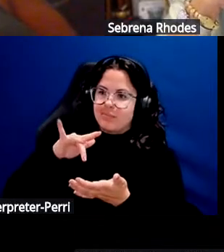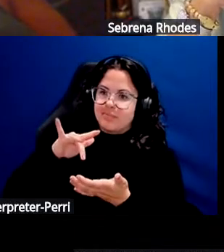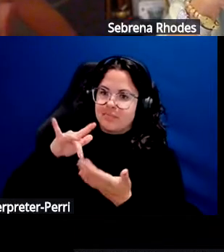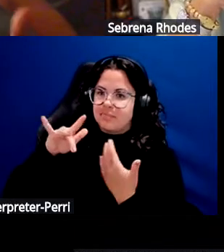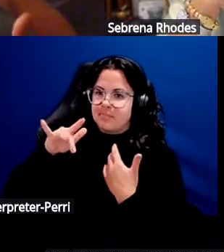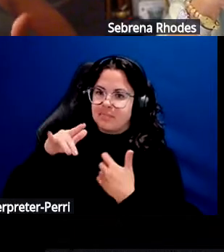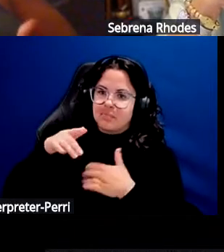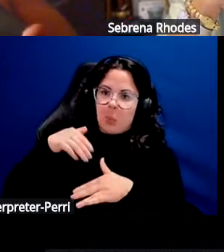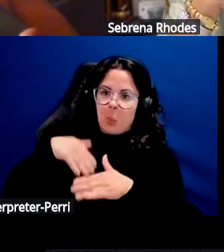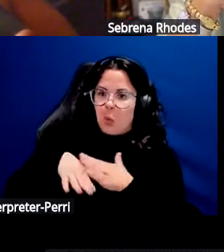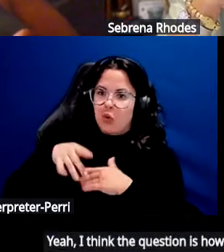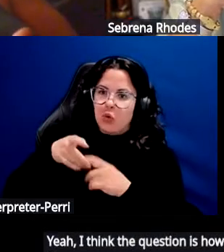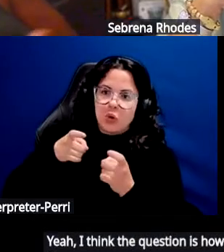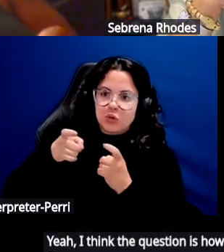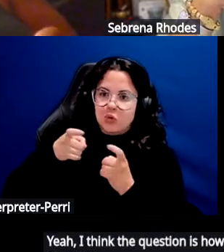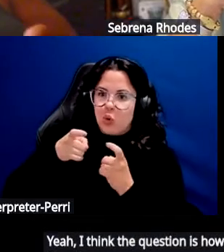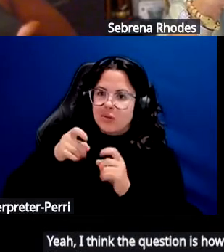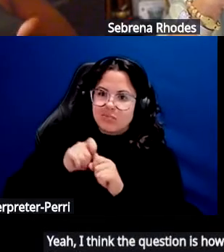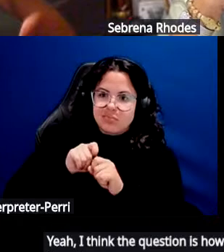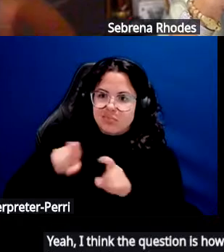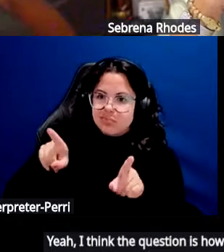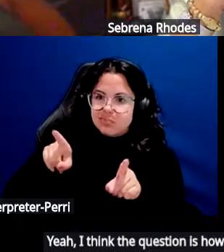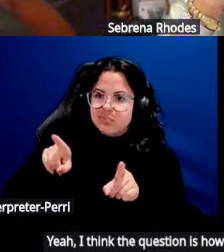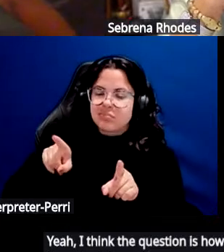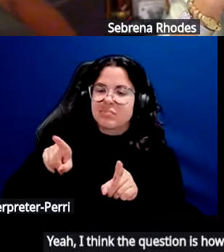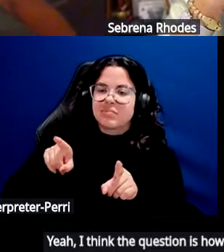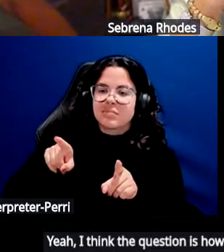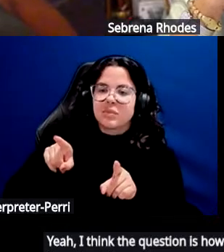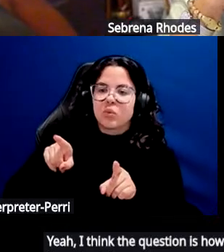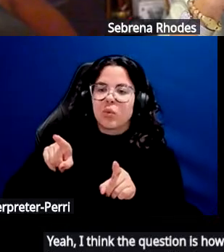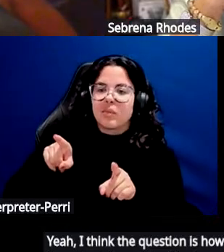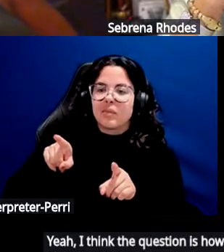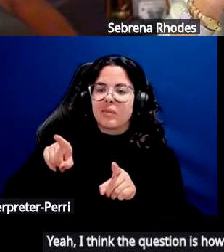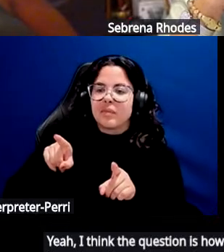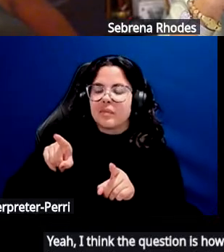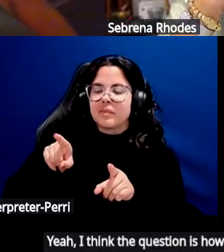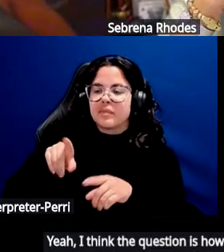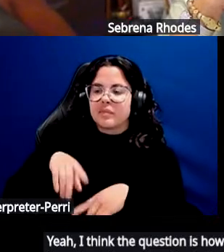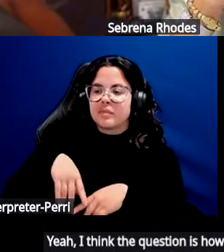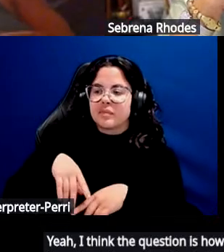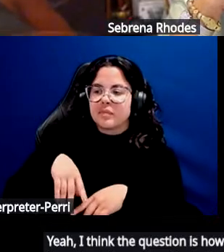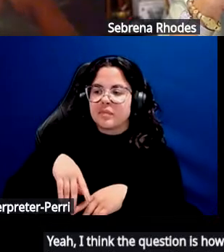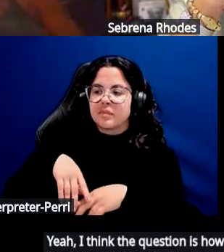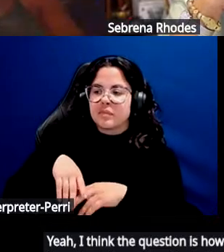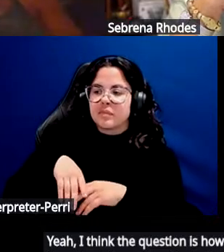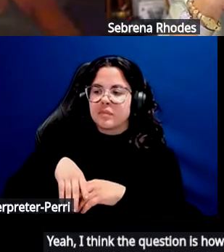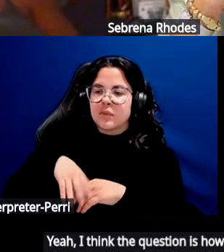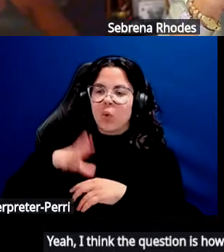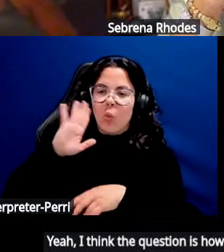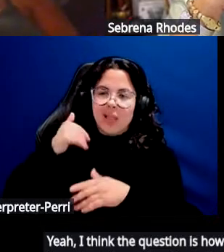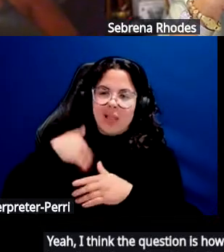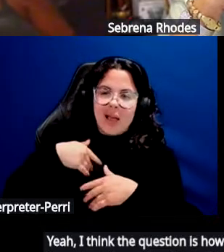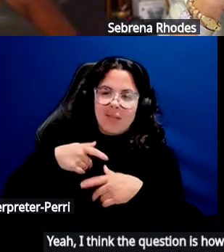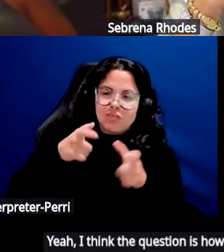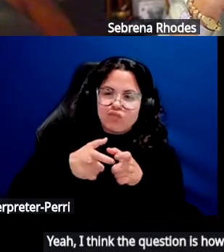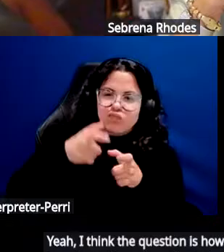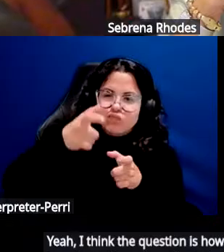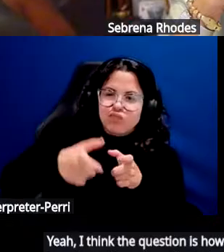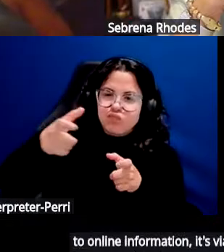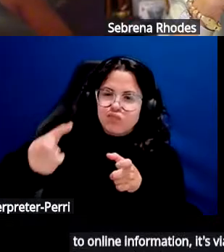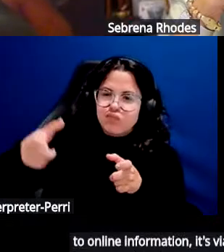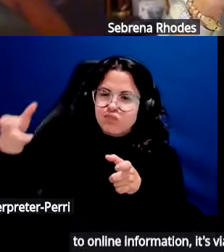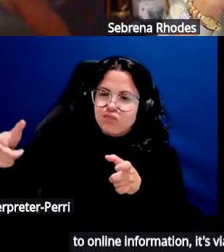According to online information, it's via liquid bait or treated pellets placed in tamper-resistant